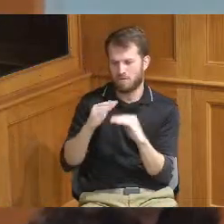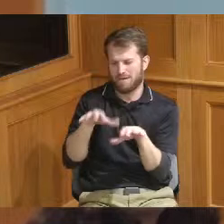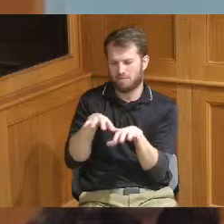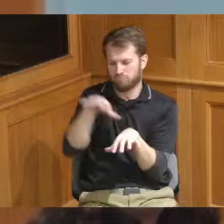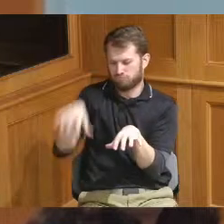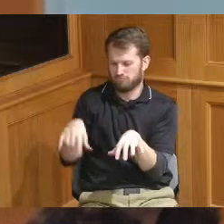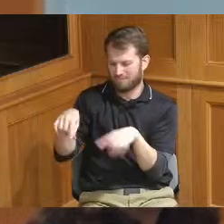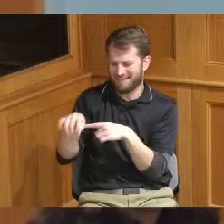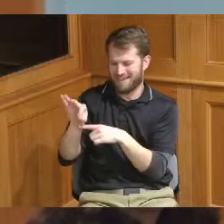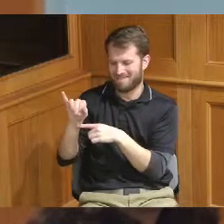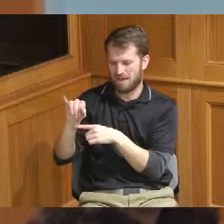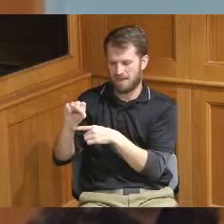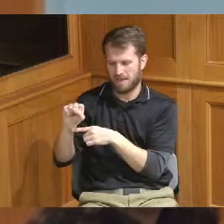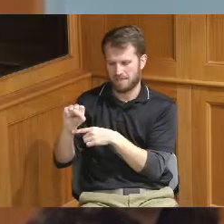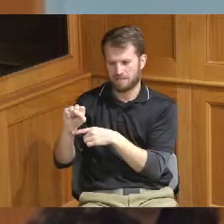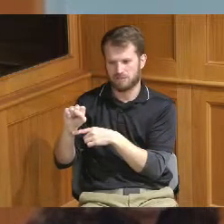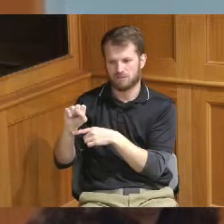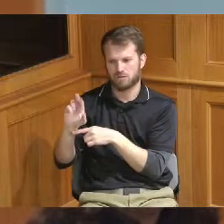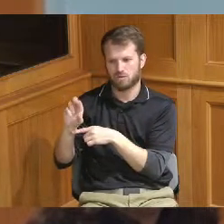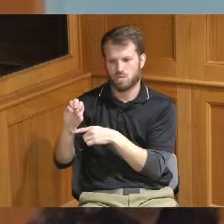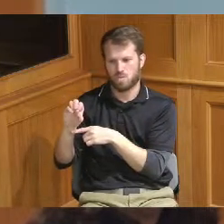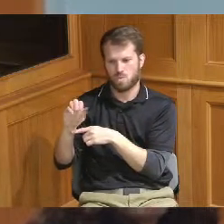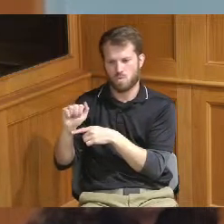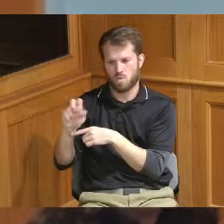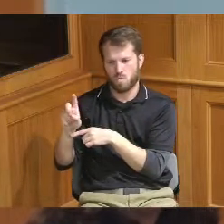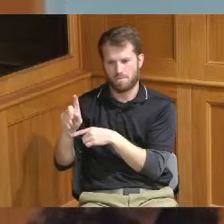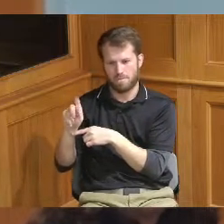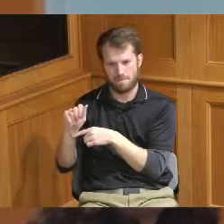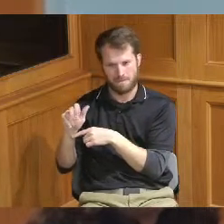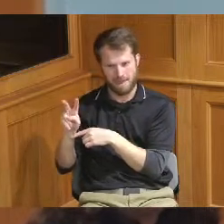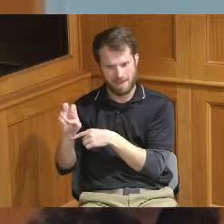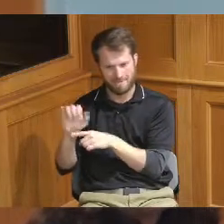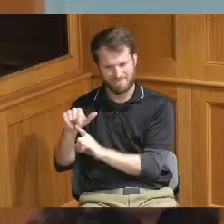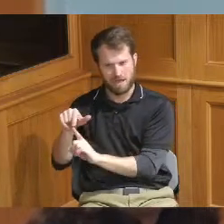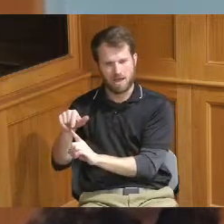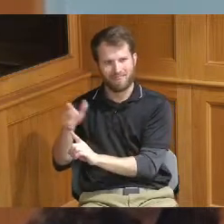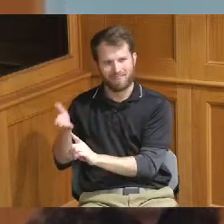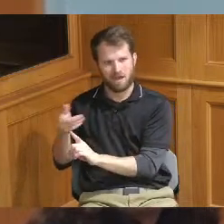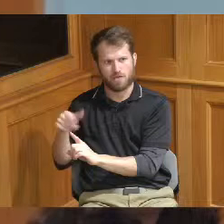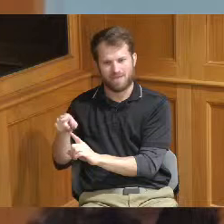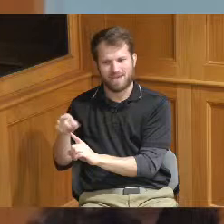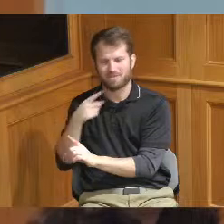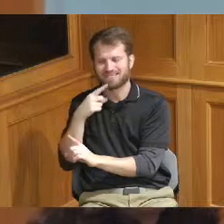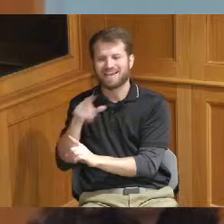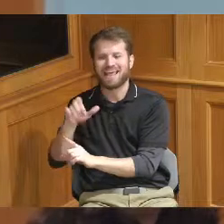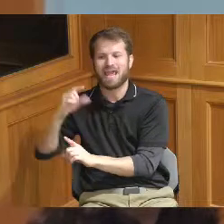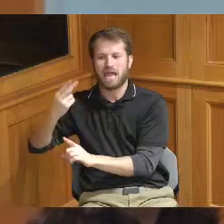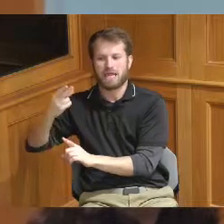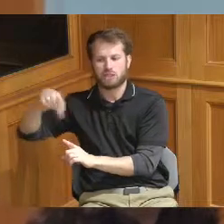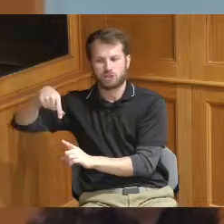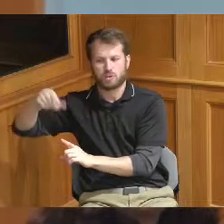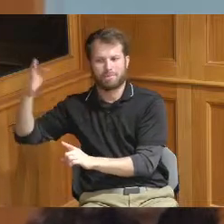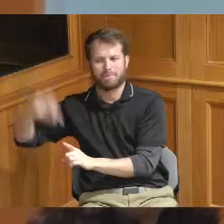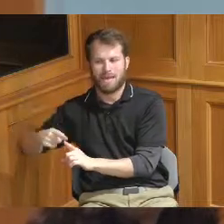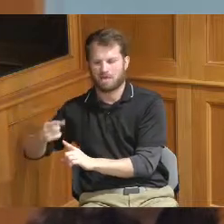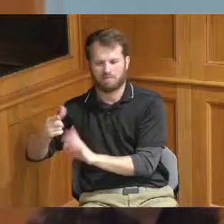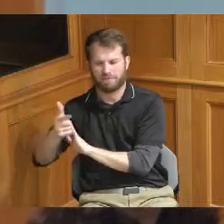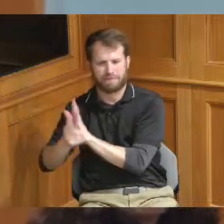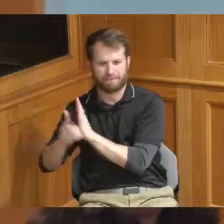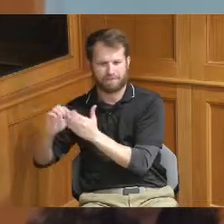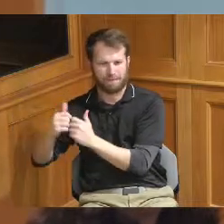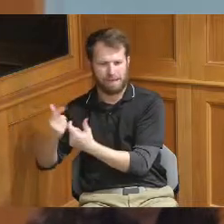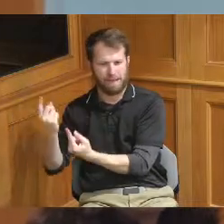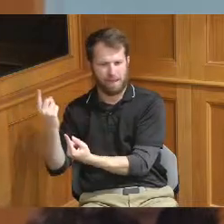us where FIS WorldPay is, and they recently announced that they're bringing that headquarters back. As I don't know legally how